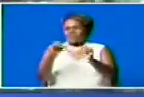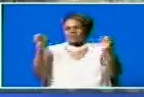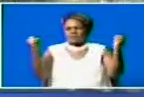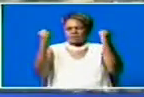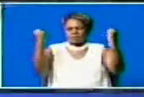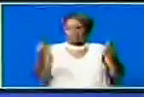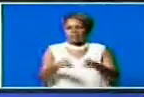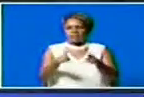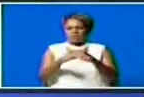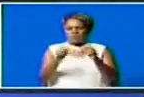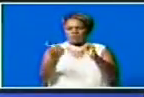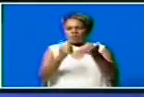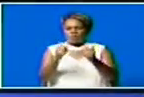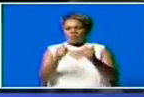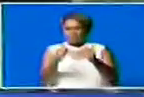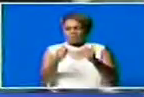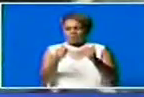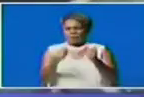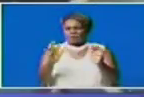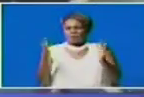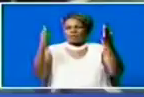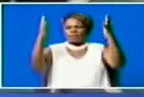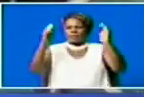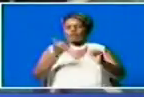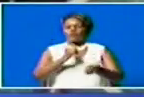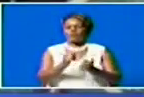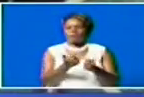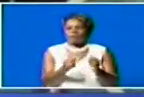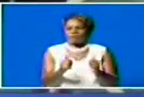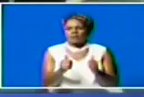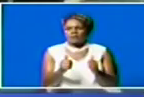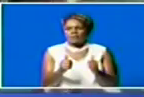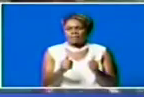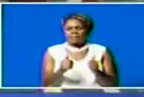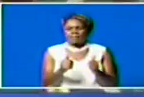The event also gave the legends of the sport a chance to celebrate their sport.